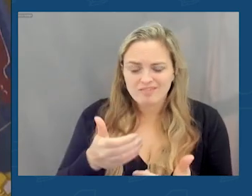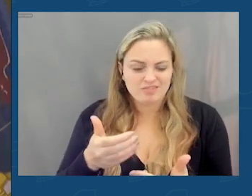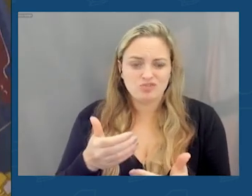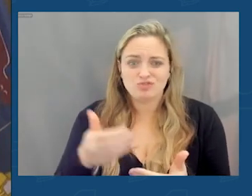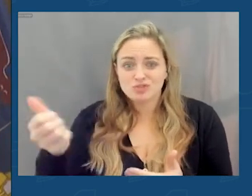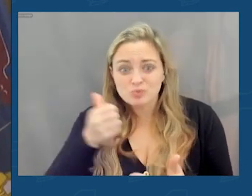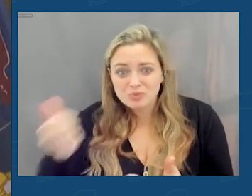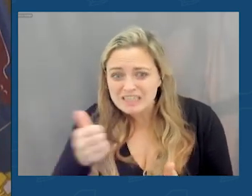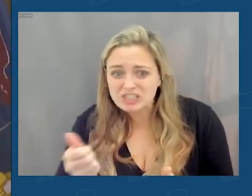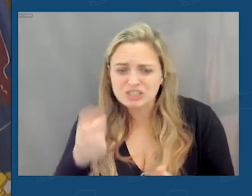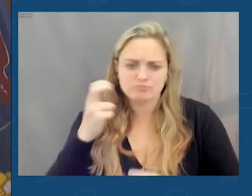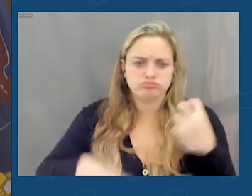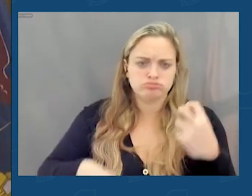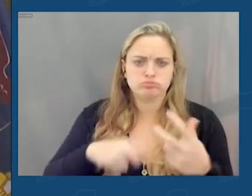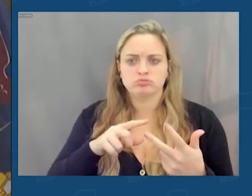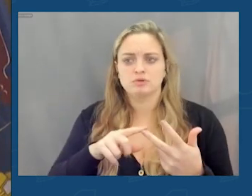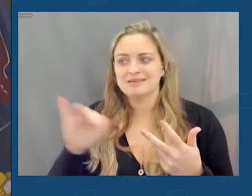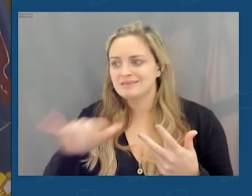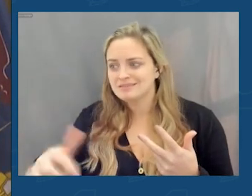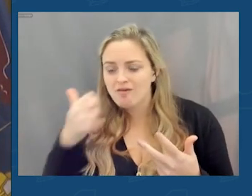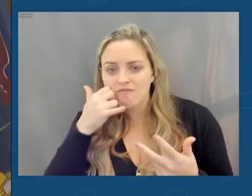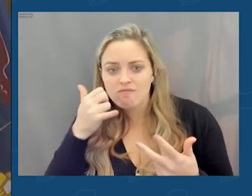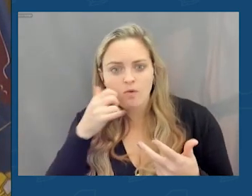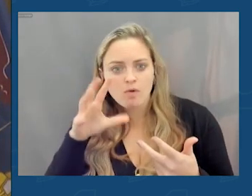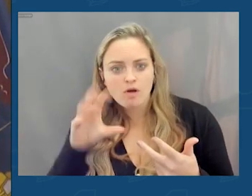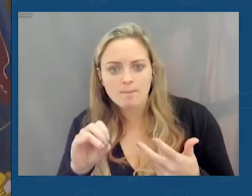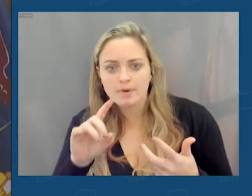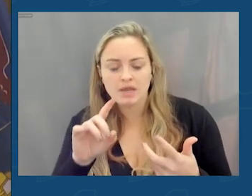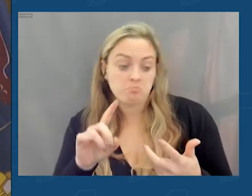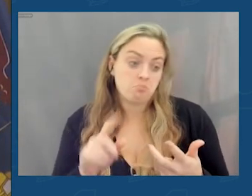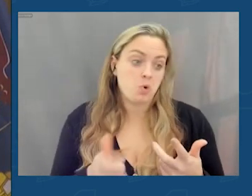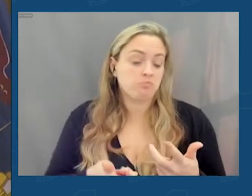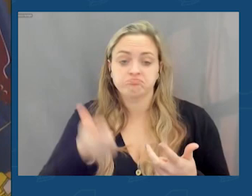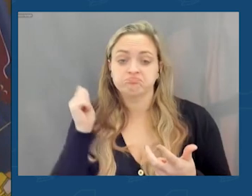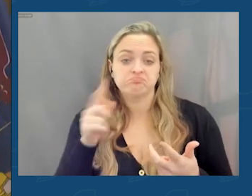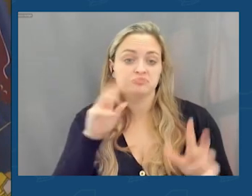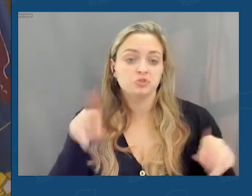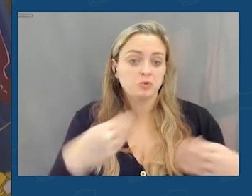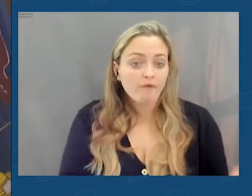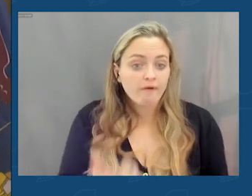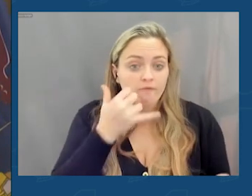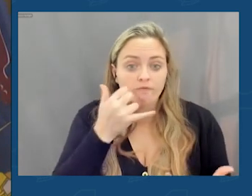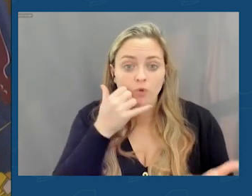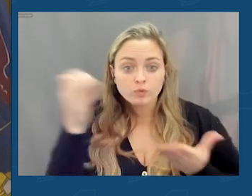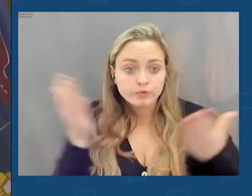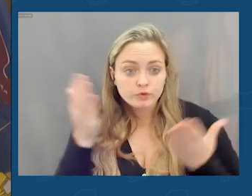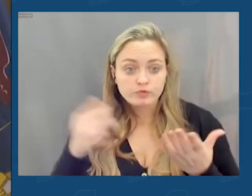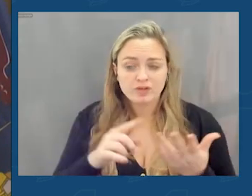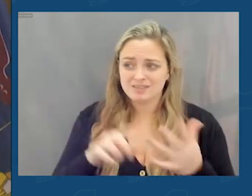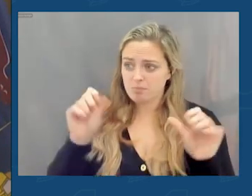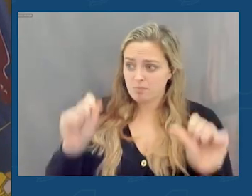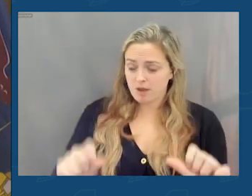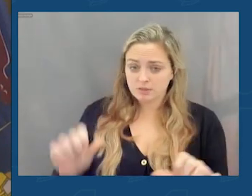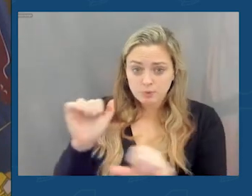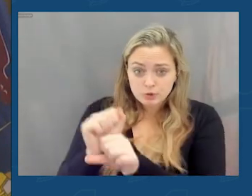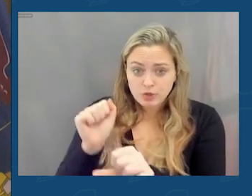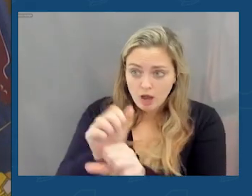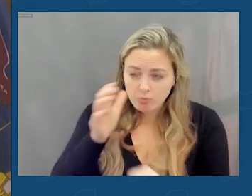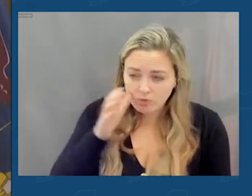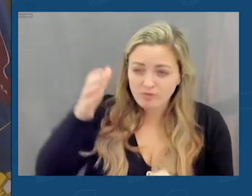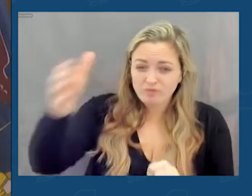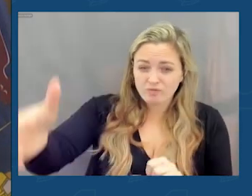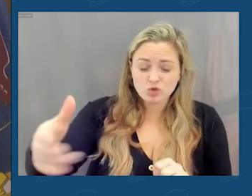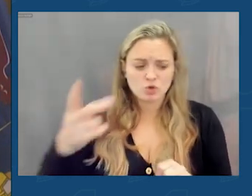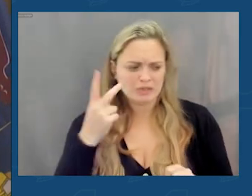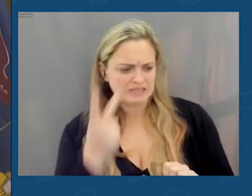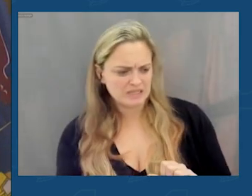your debt, and they can turn you away as well. Even a prospective employer, you want to get a new job, but you're in debt. Like, I didn't know I was